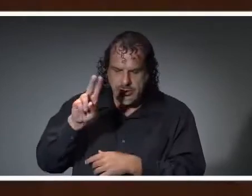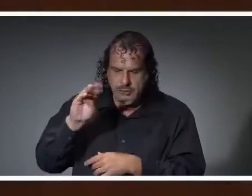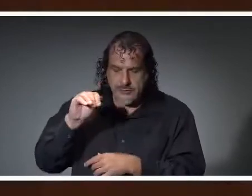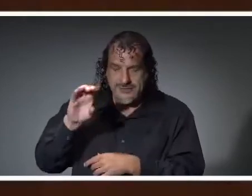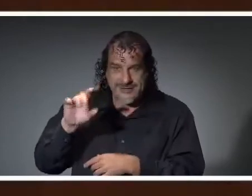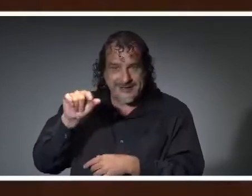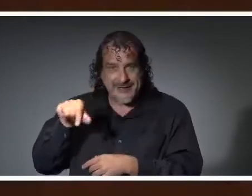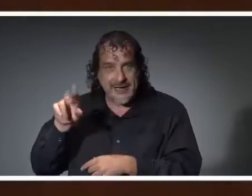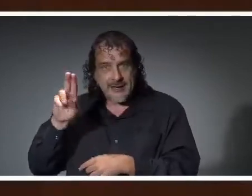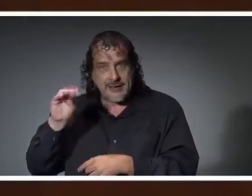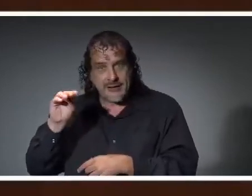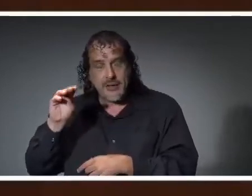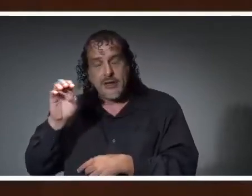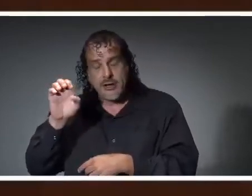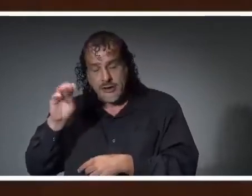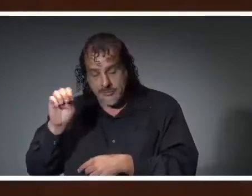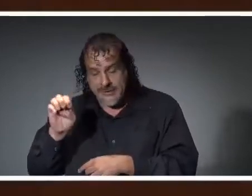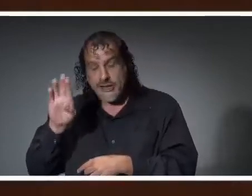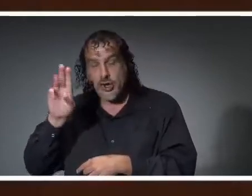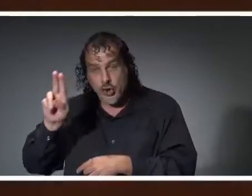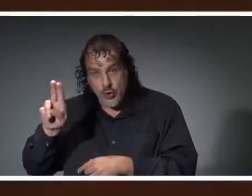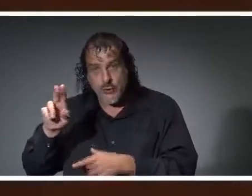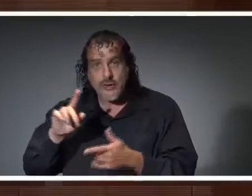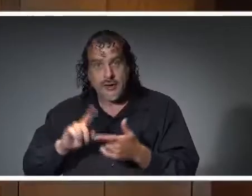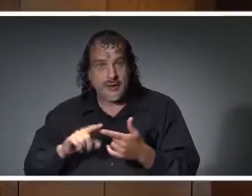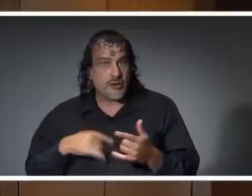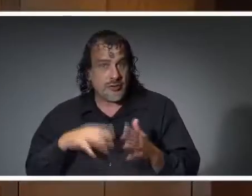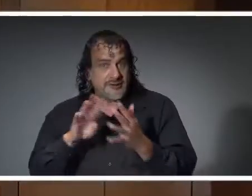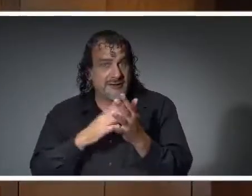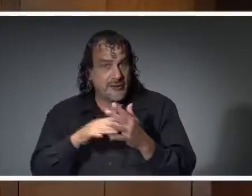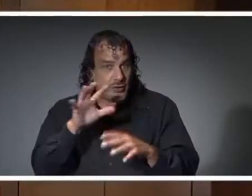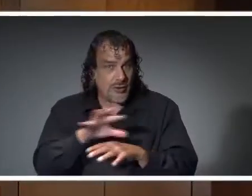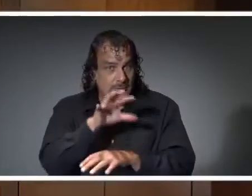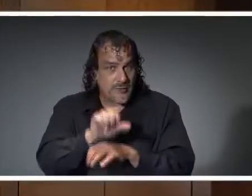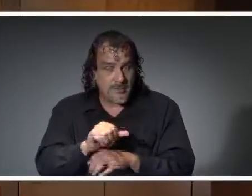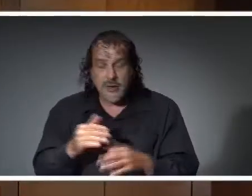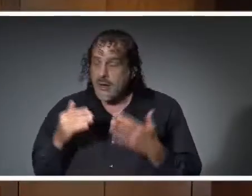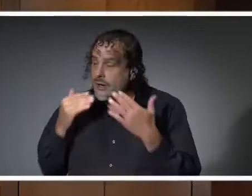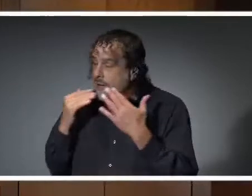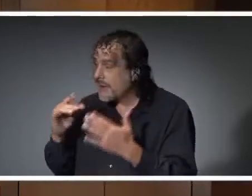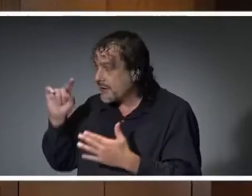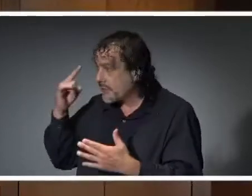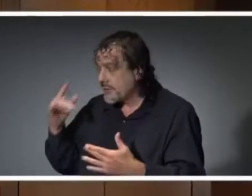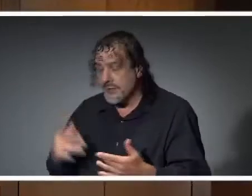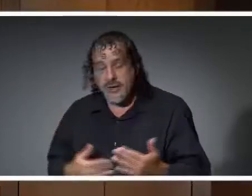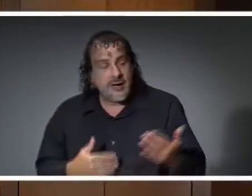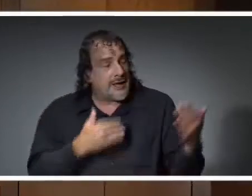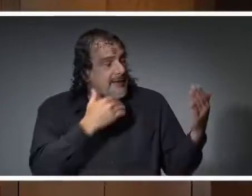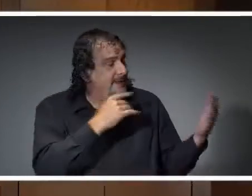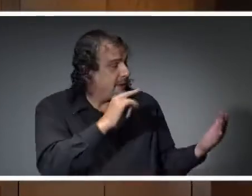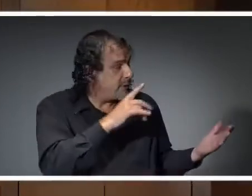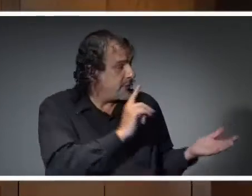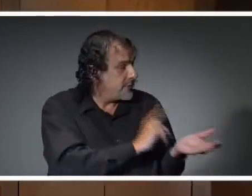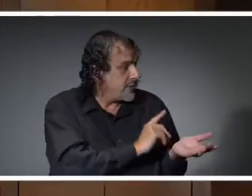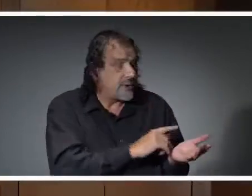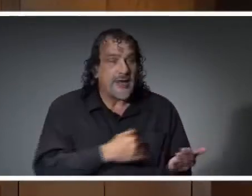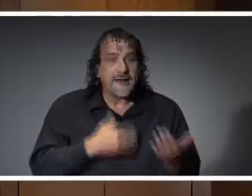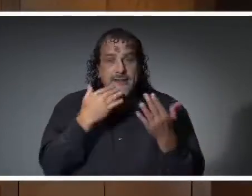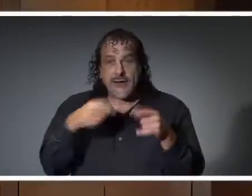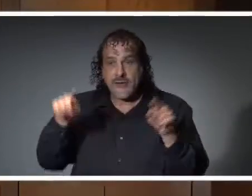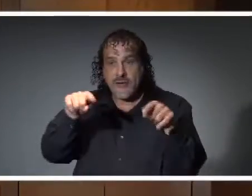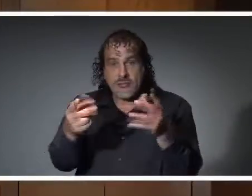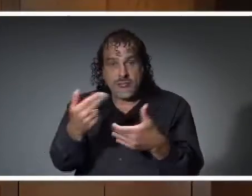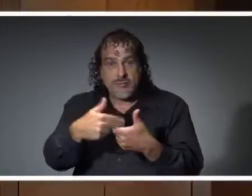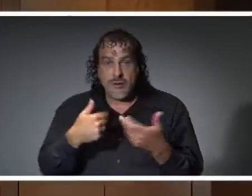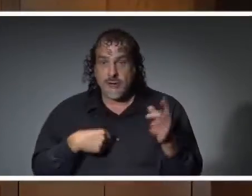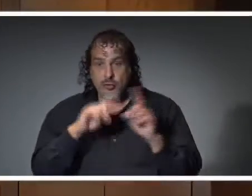covidschedule.umc.edu to schedule either online or by phone. Thank you, Governor. Thank you, Dr. Dobbs, and thank you again, all of you, for being here today. And at this time, I'll open the